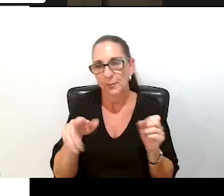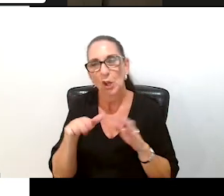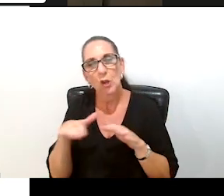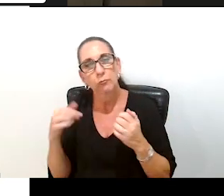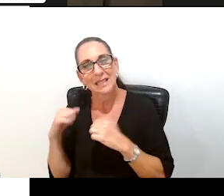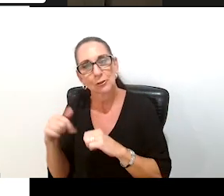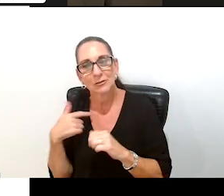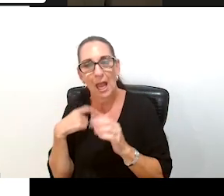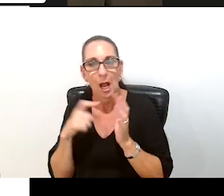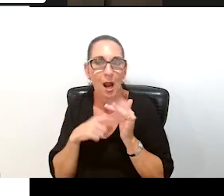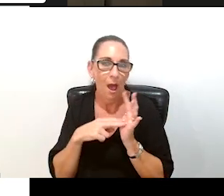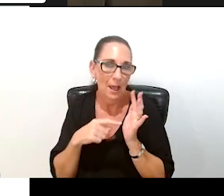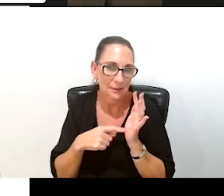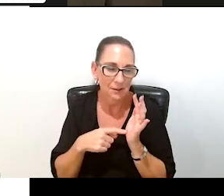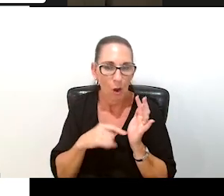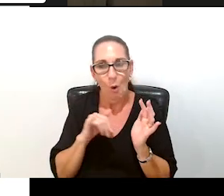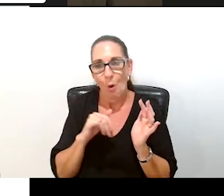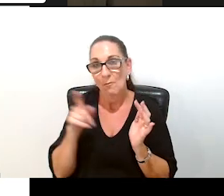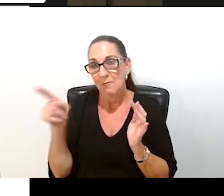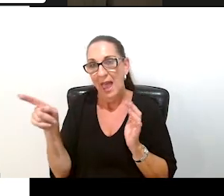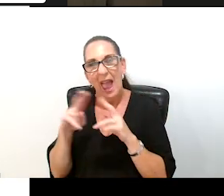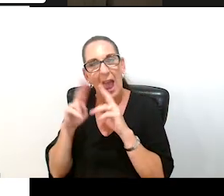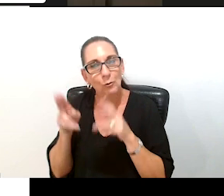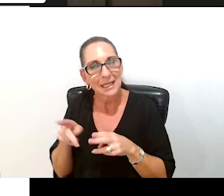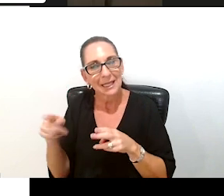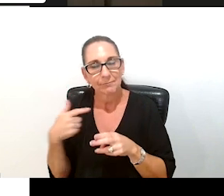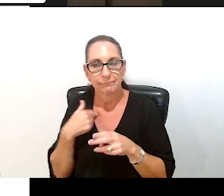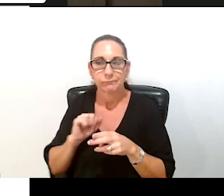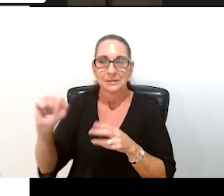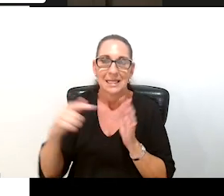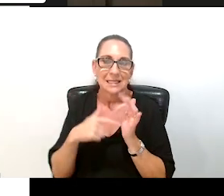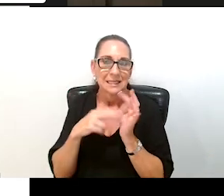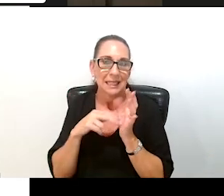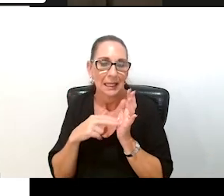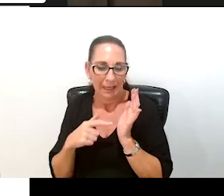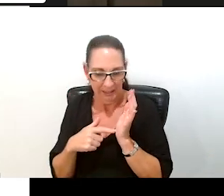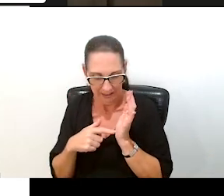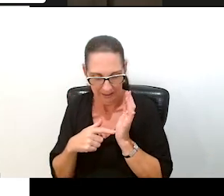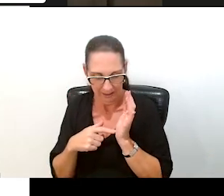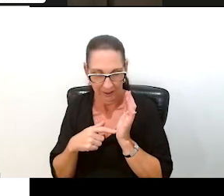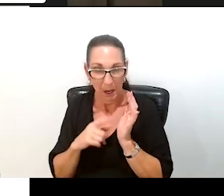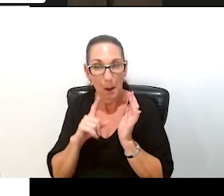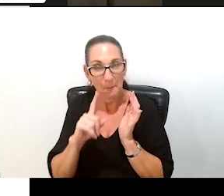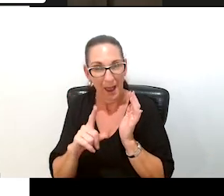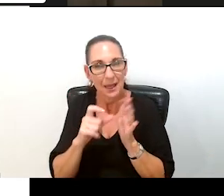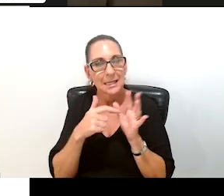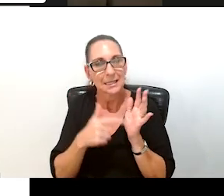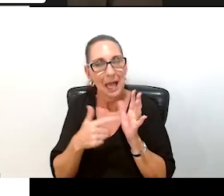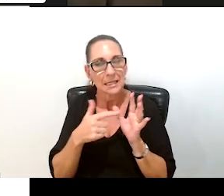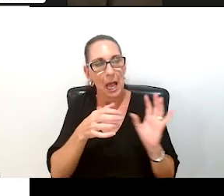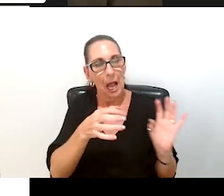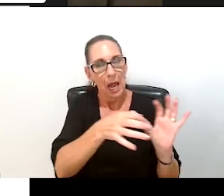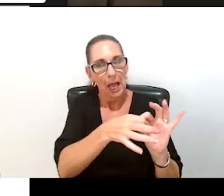protection system, or tenants of the housing support system. But it's through data linkage that you can